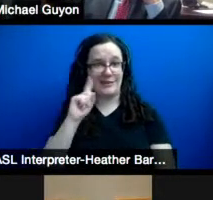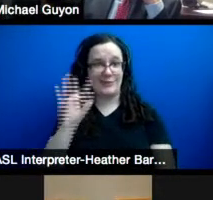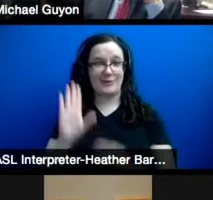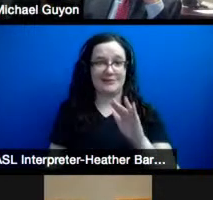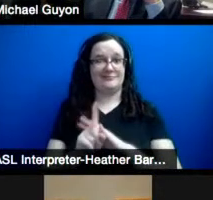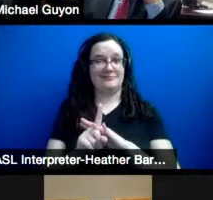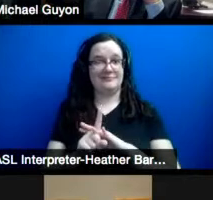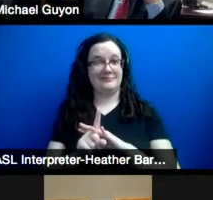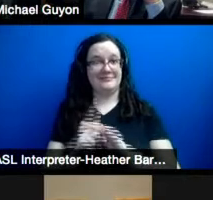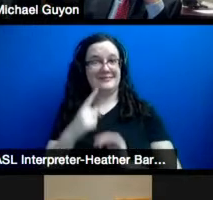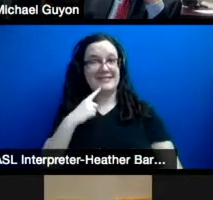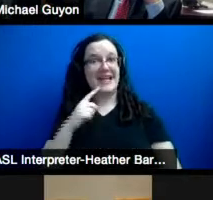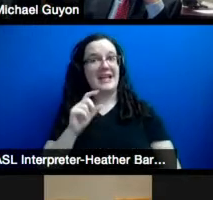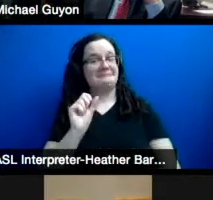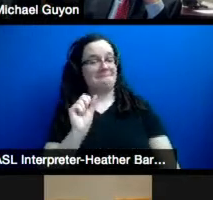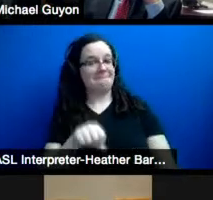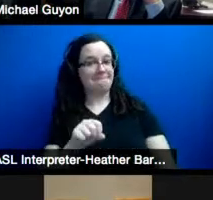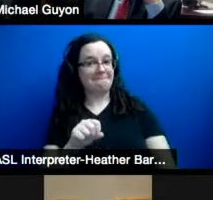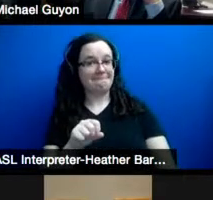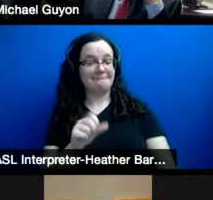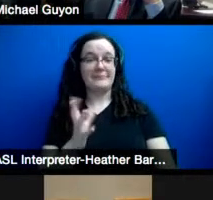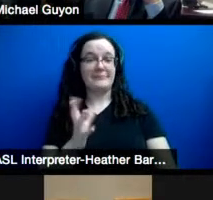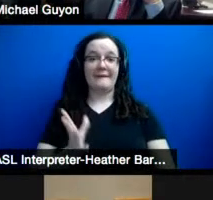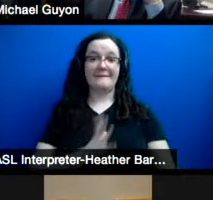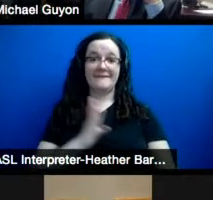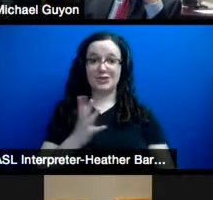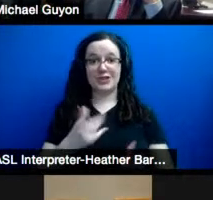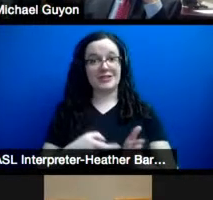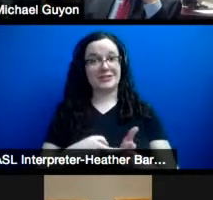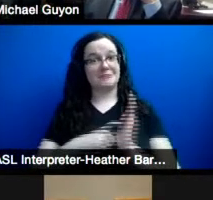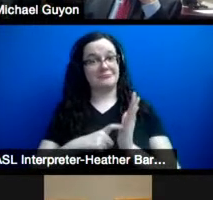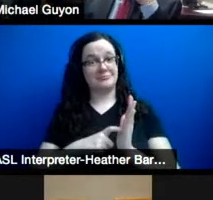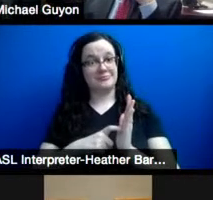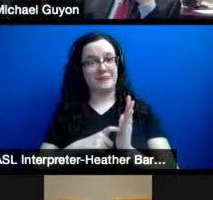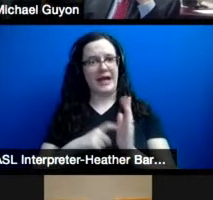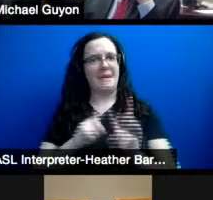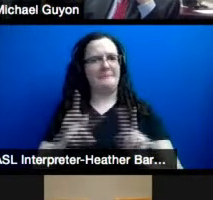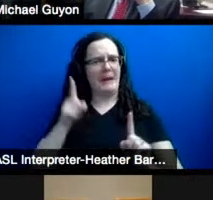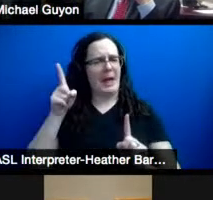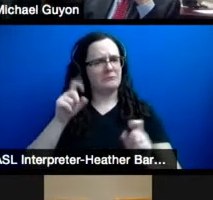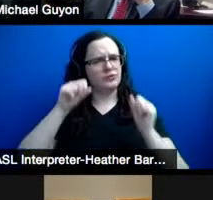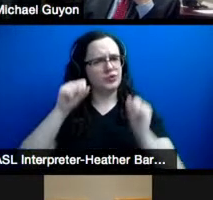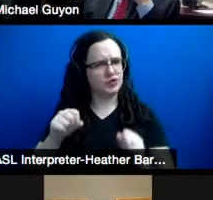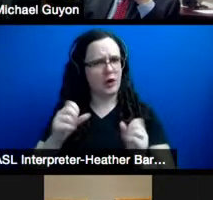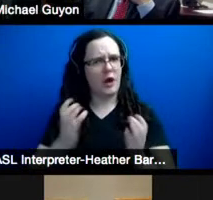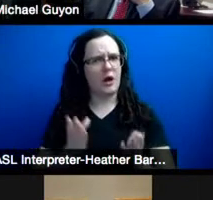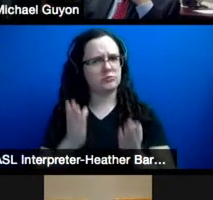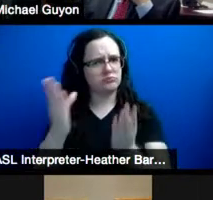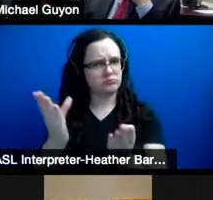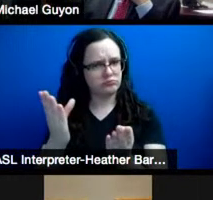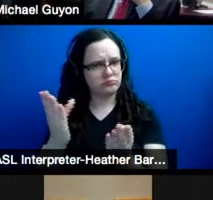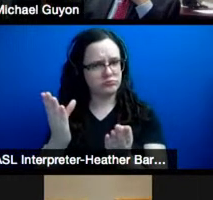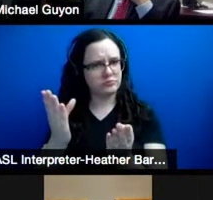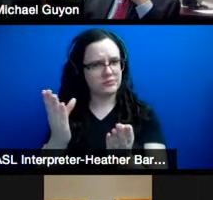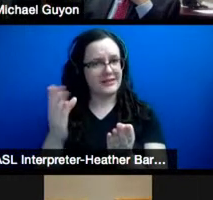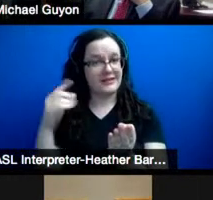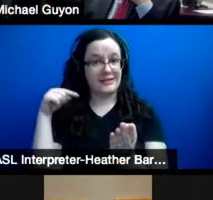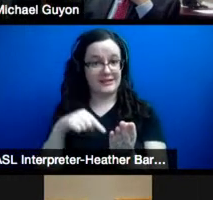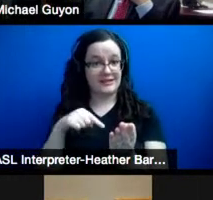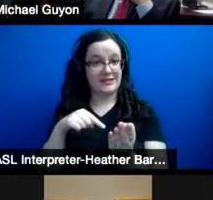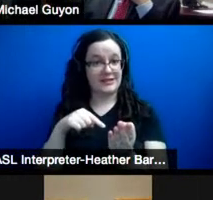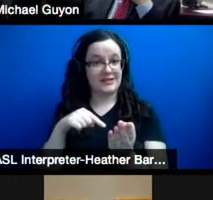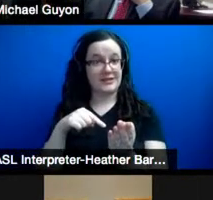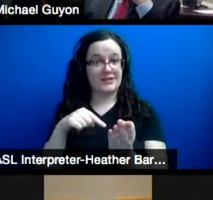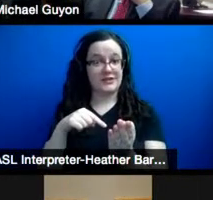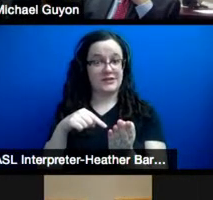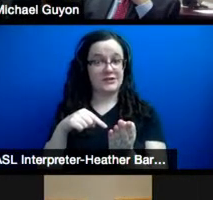is officially a requirement, but it is a strong recommendation. And so long as that does not deter